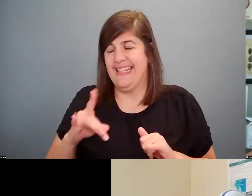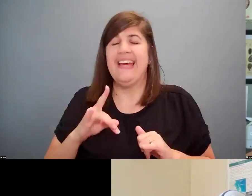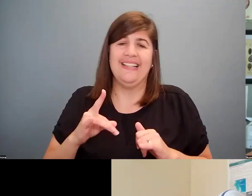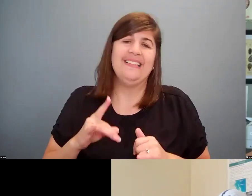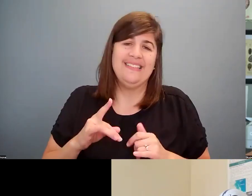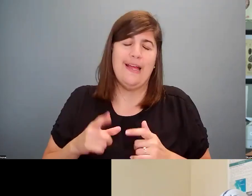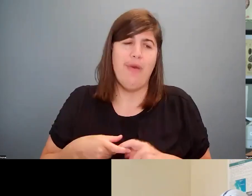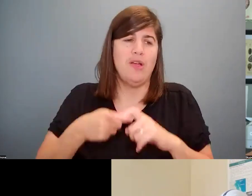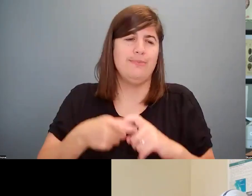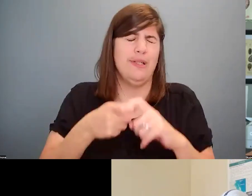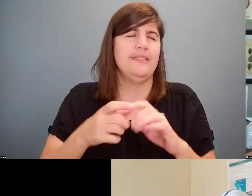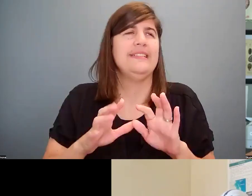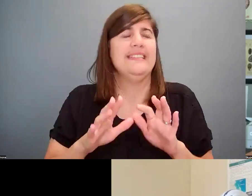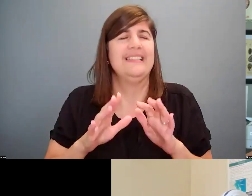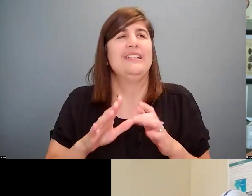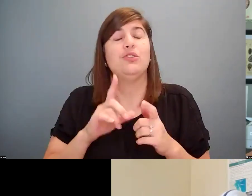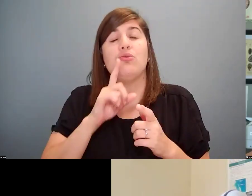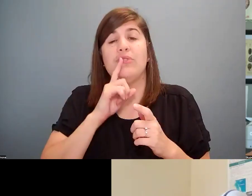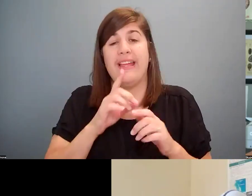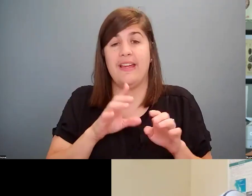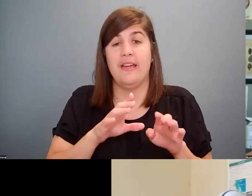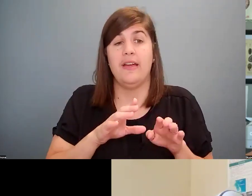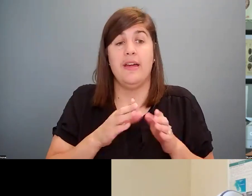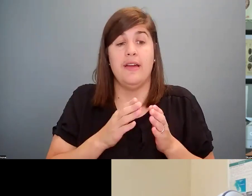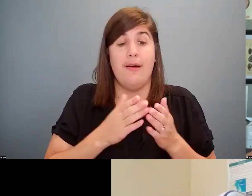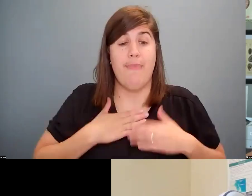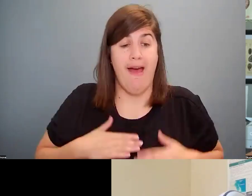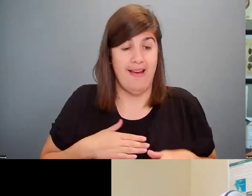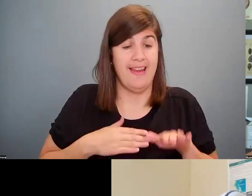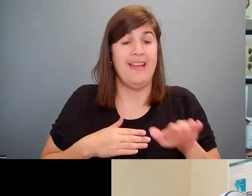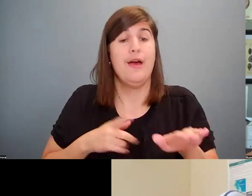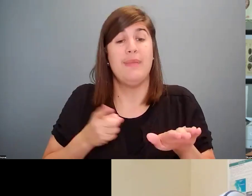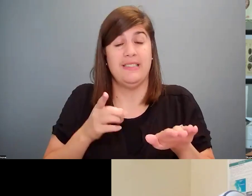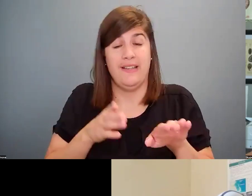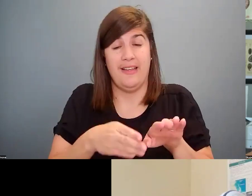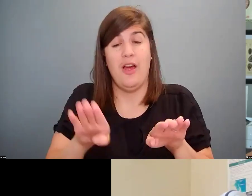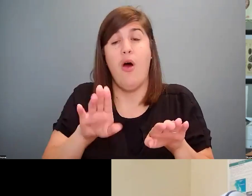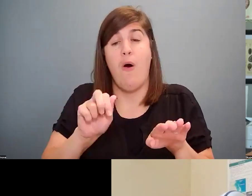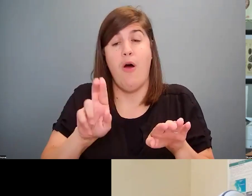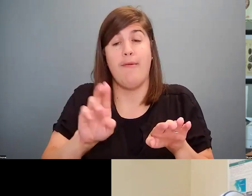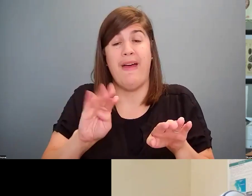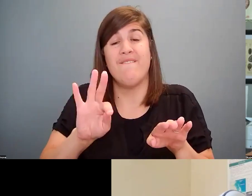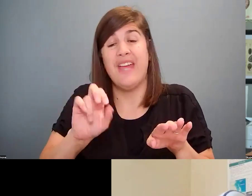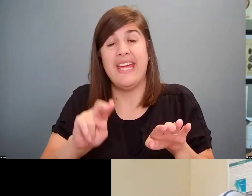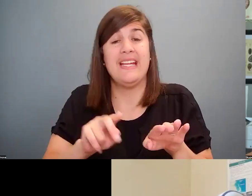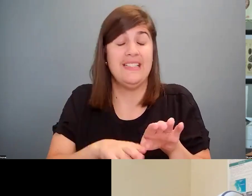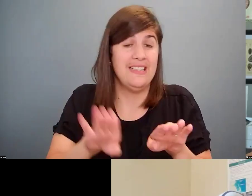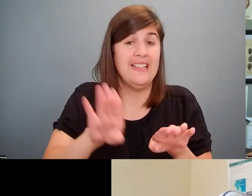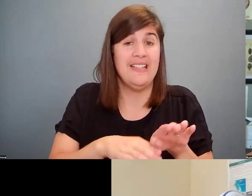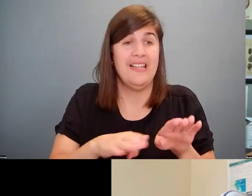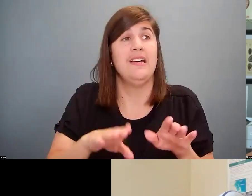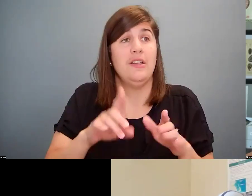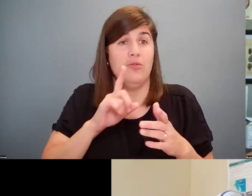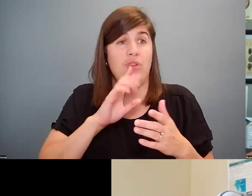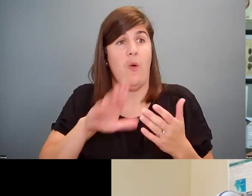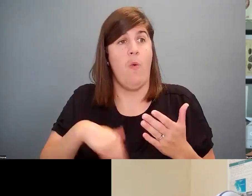slapping. So flipper slapping and other sort of behaviors where they're hitting their tail or arms or their whole body at the surface of